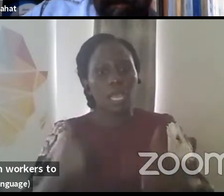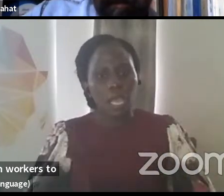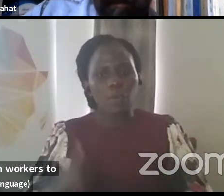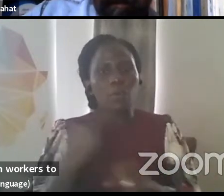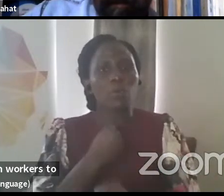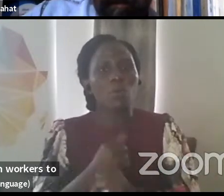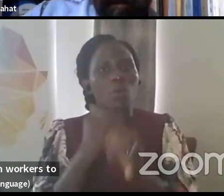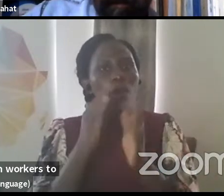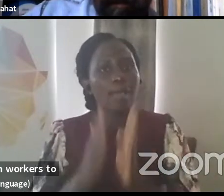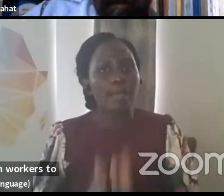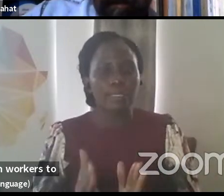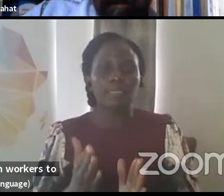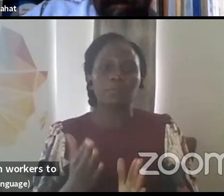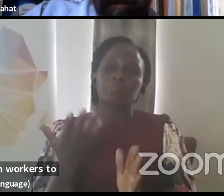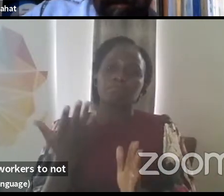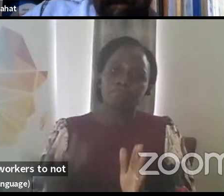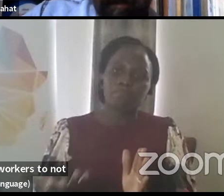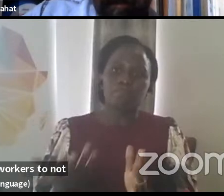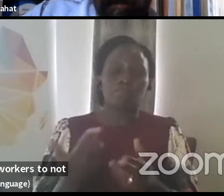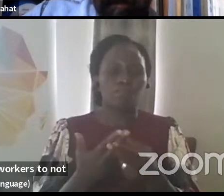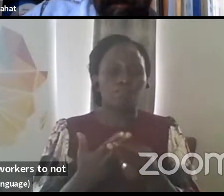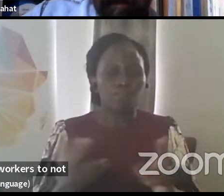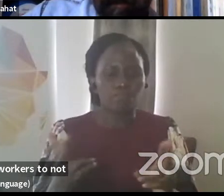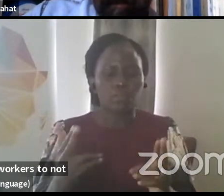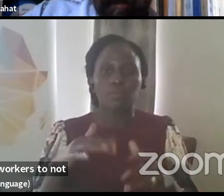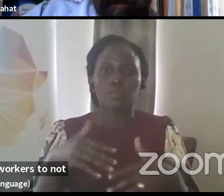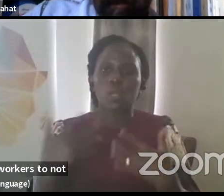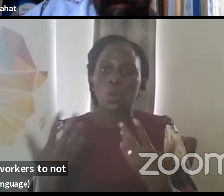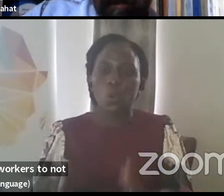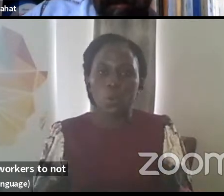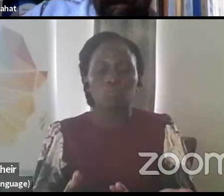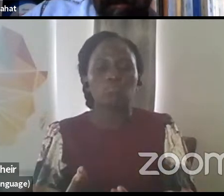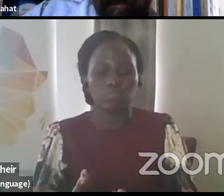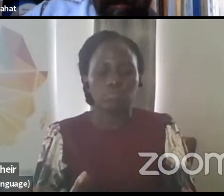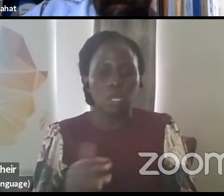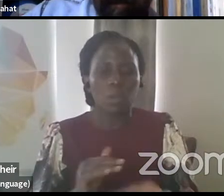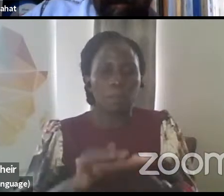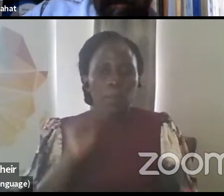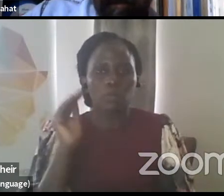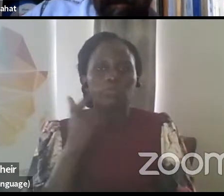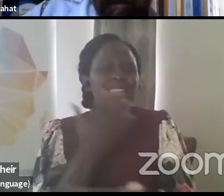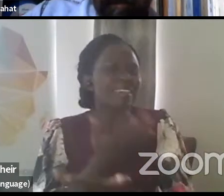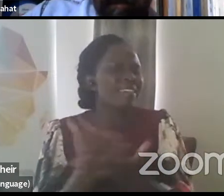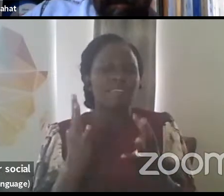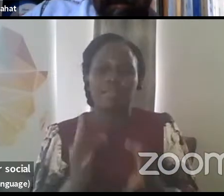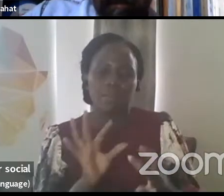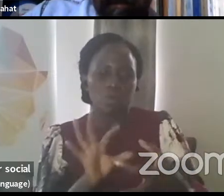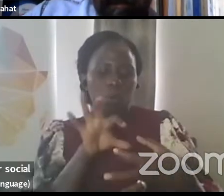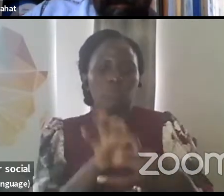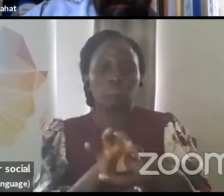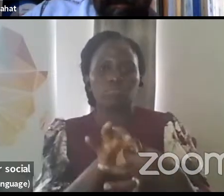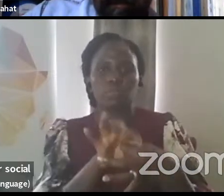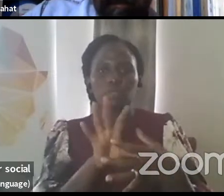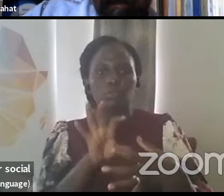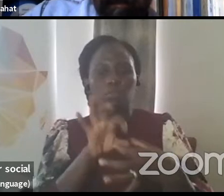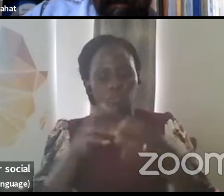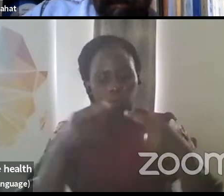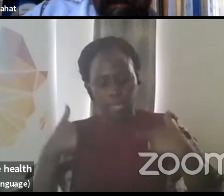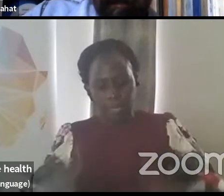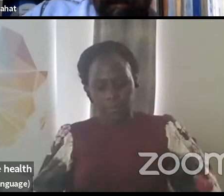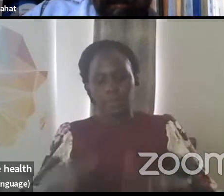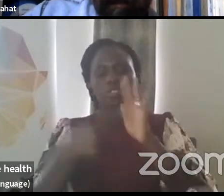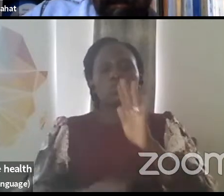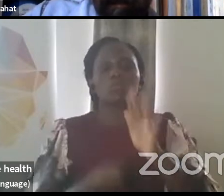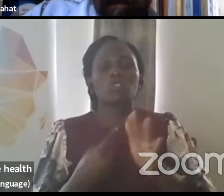not contact the media or post on their social media anything related to the health situation in the